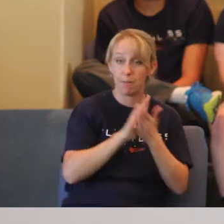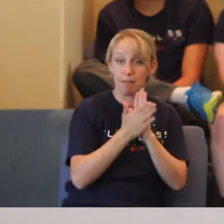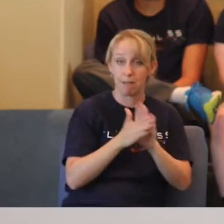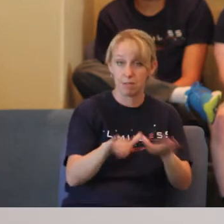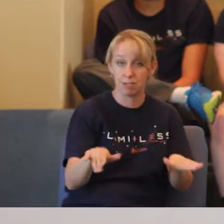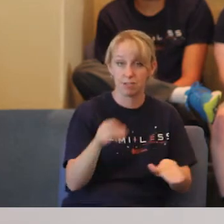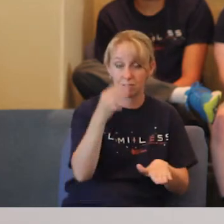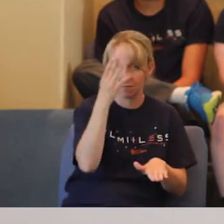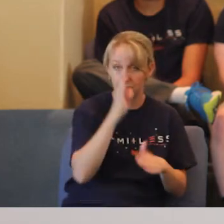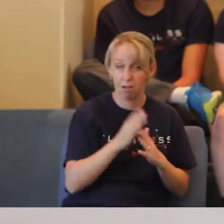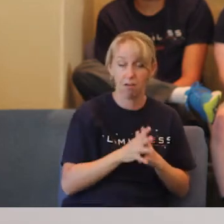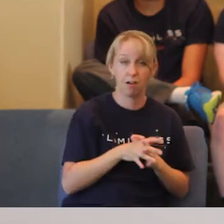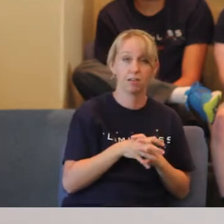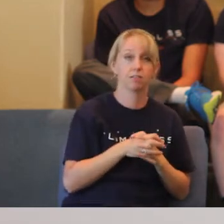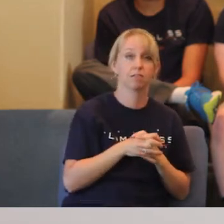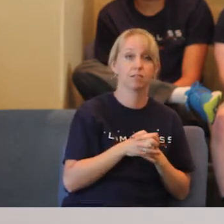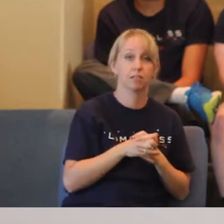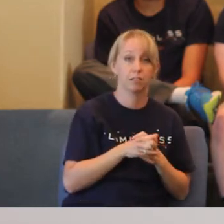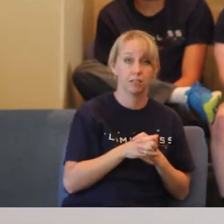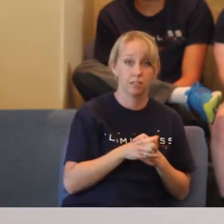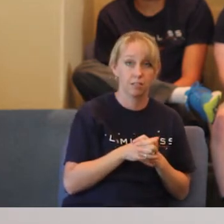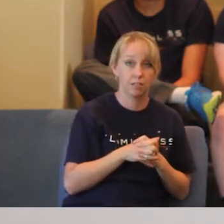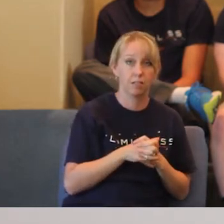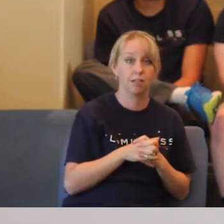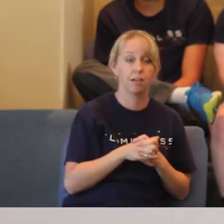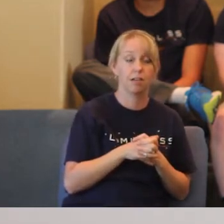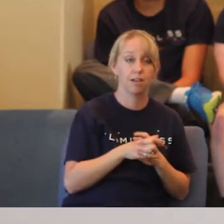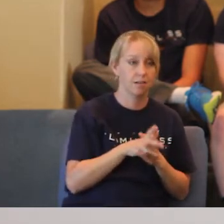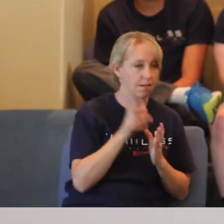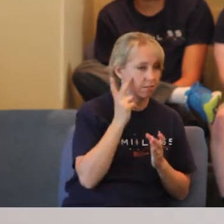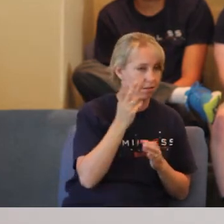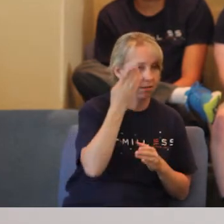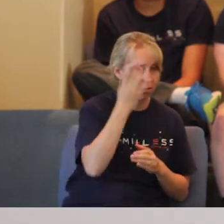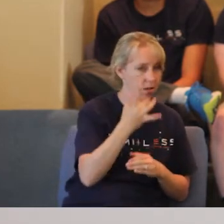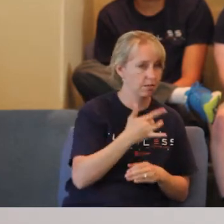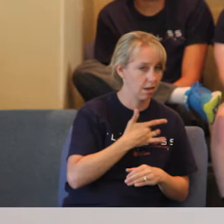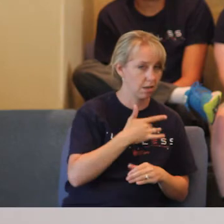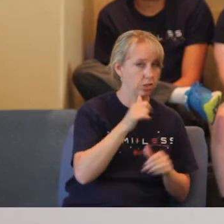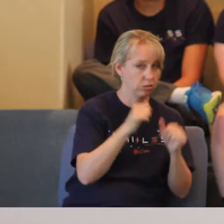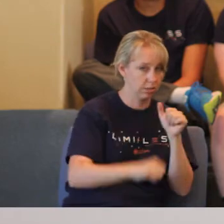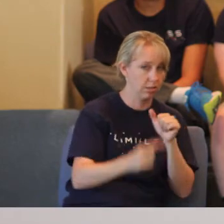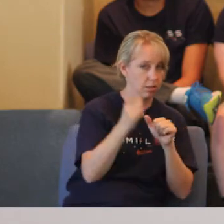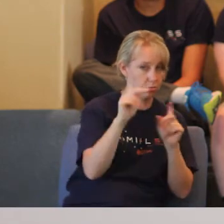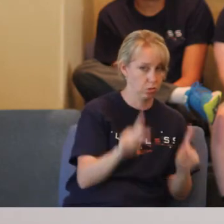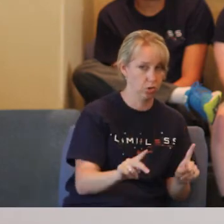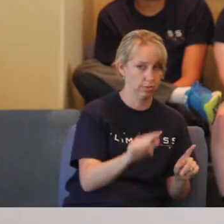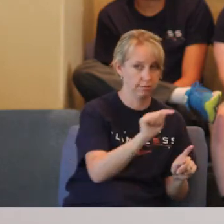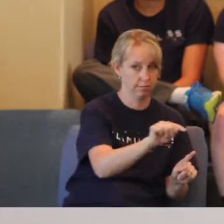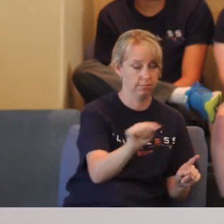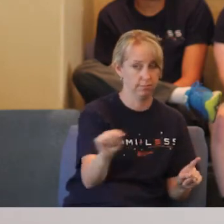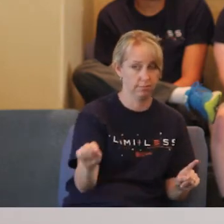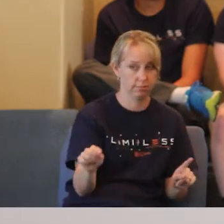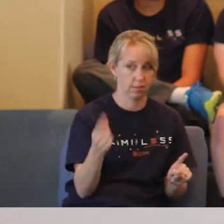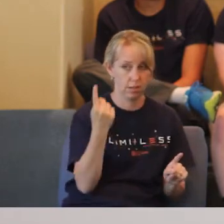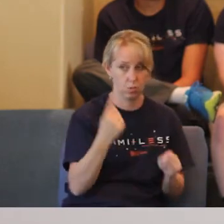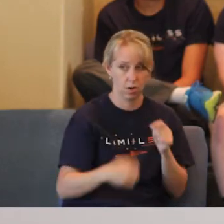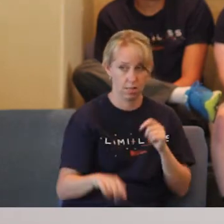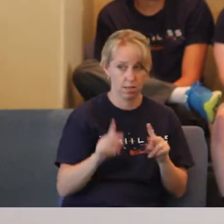And I saw God touch each and every one of these people sitting behind me in a great